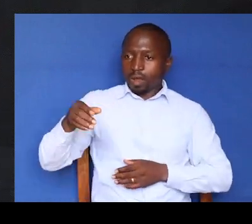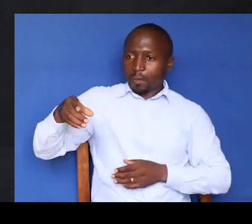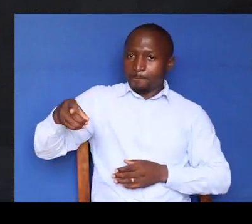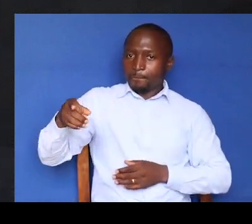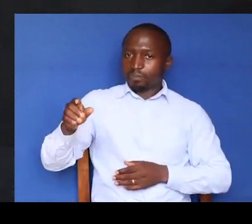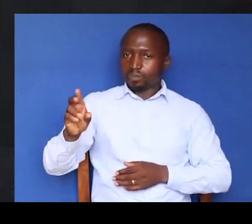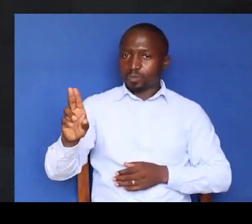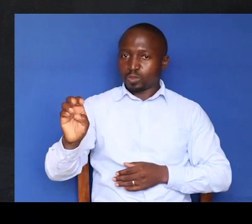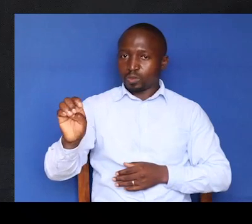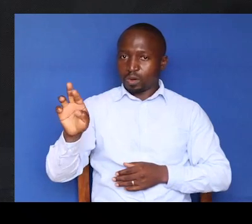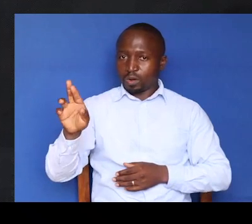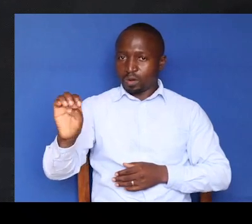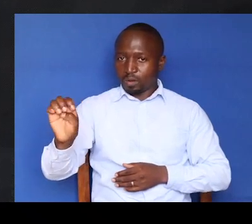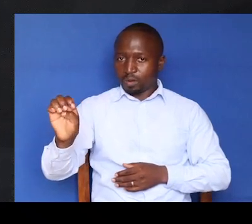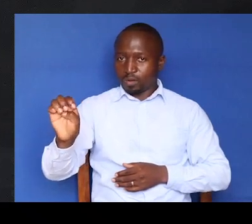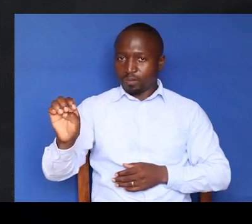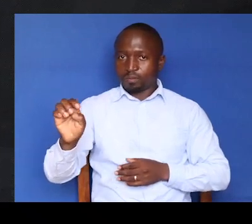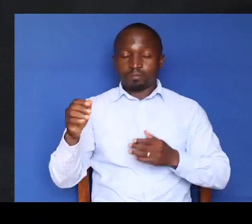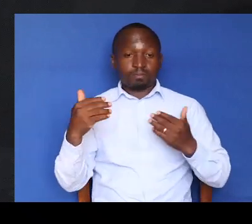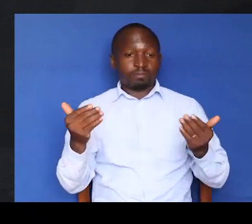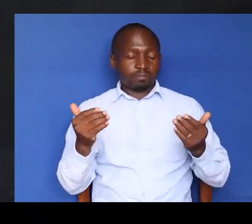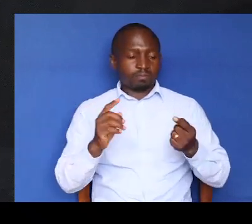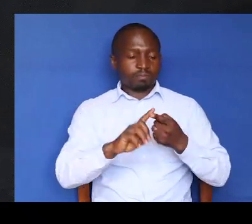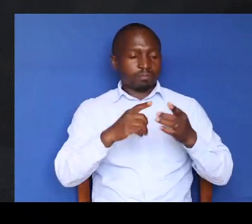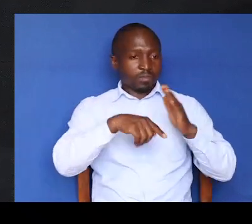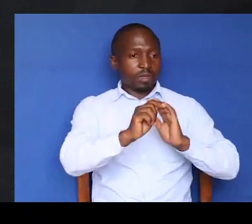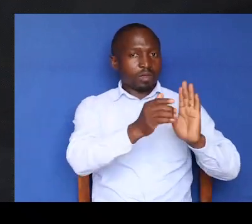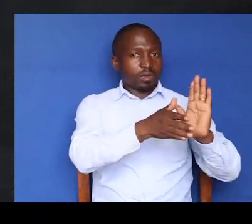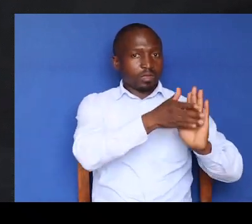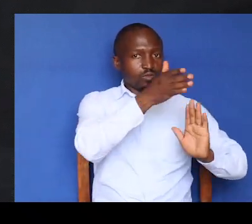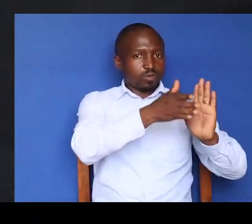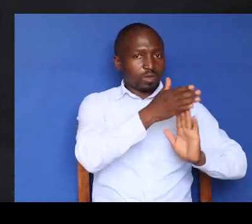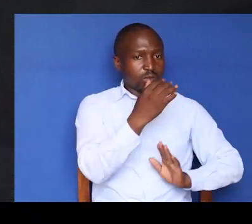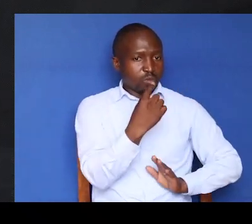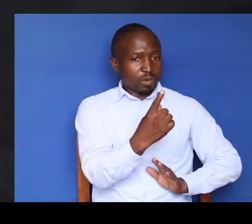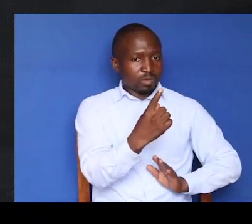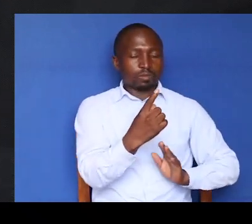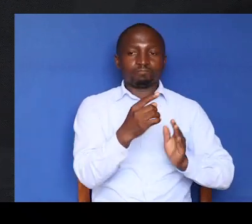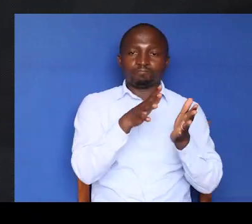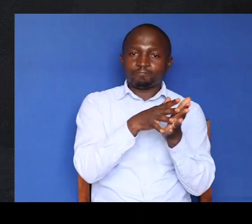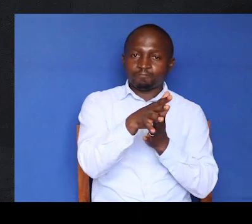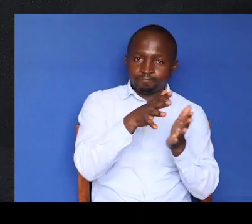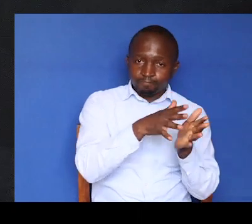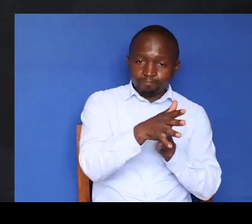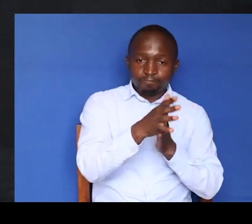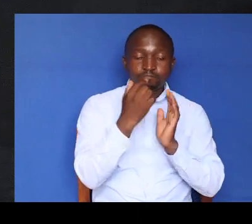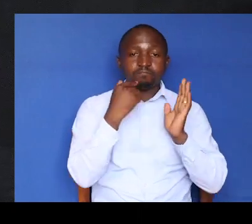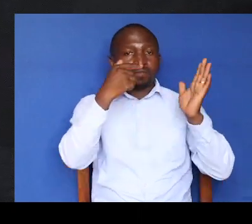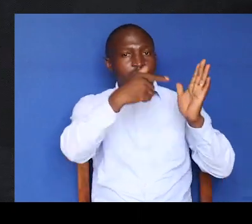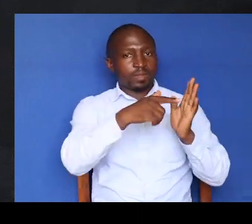establishing good introduction. In the introduction, we are to give the meaning of river